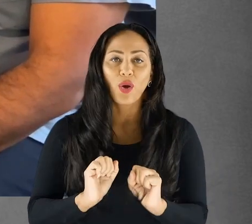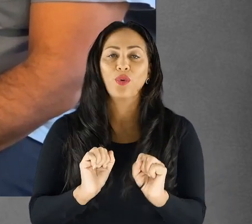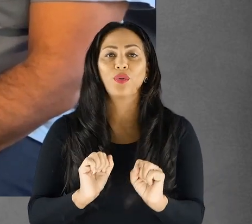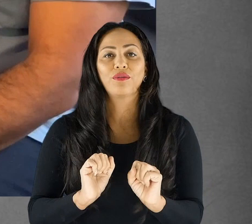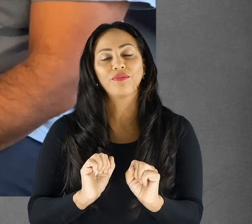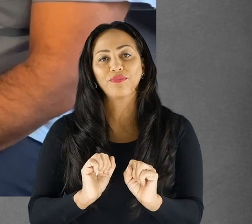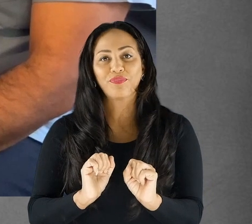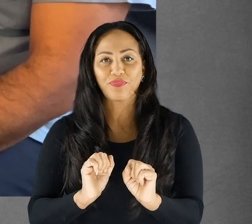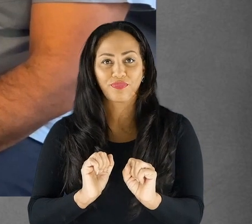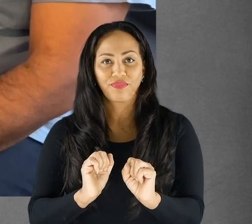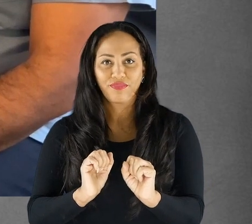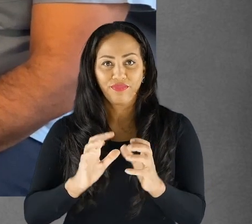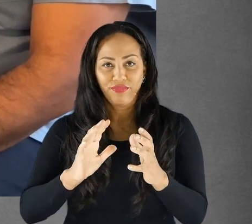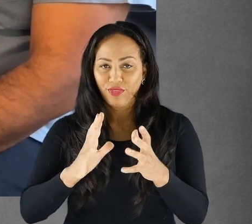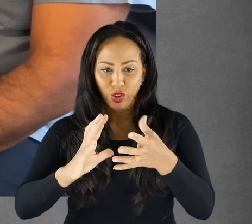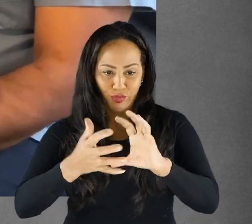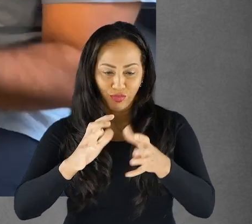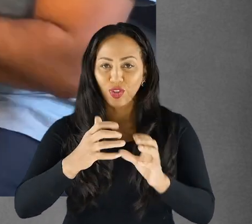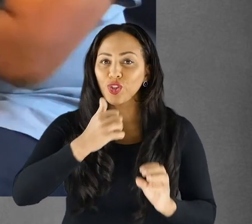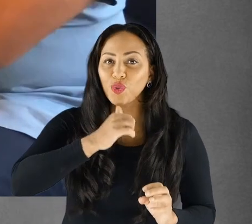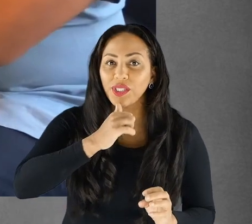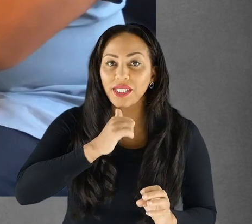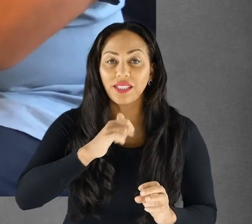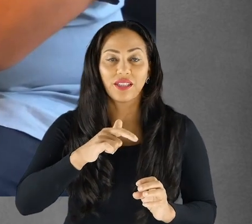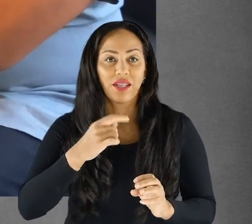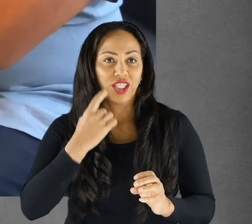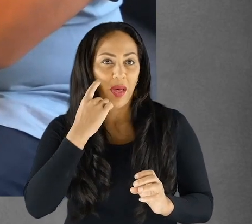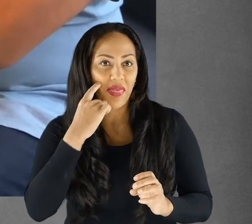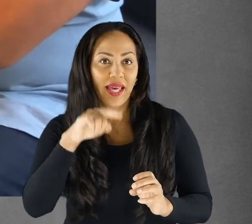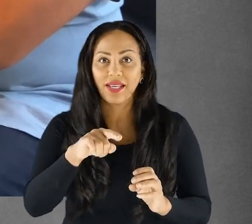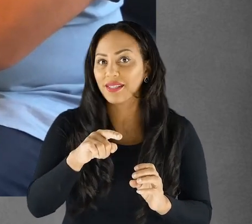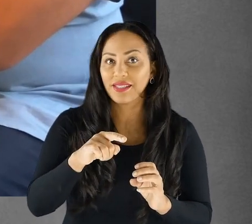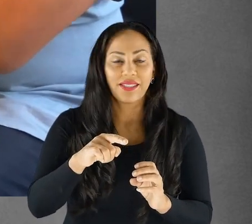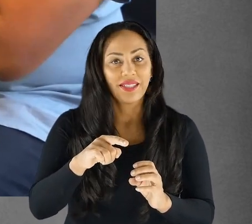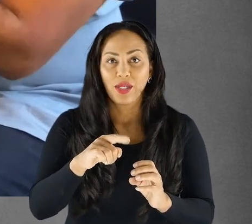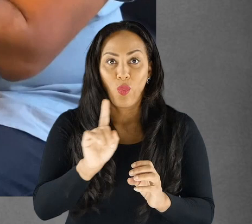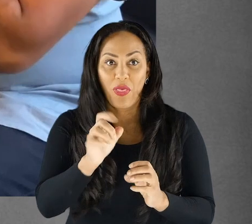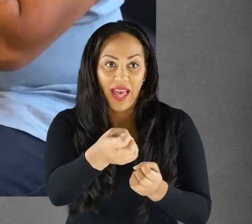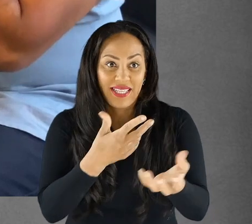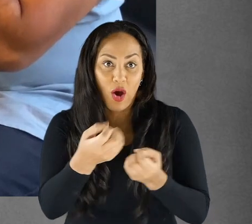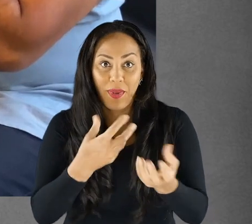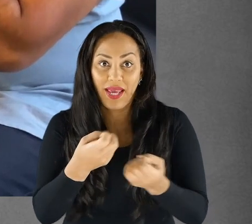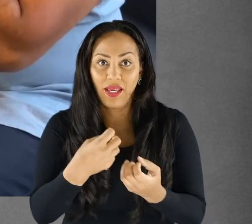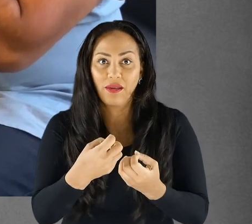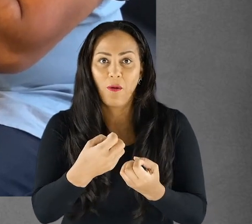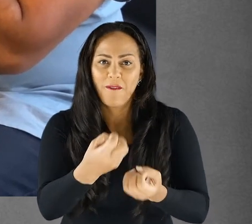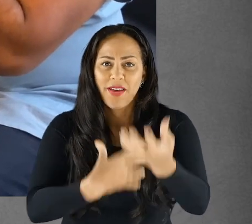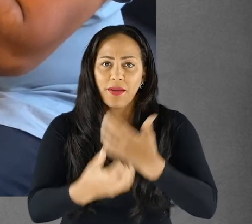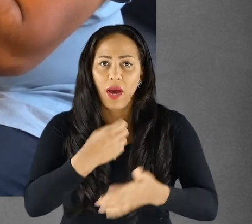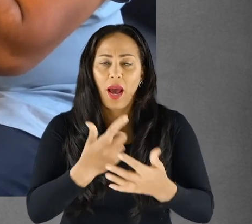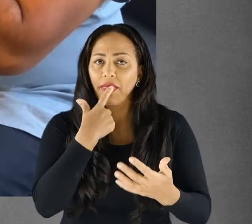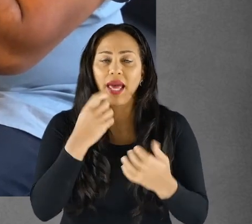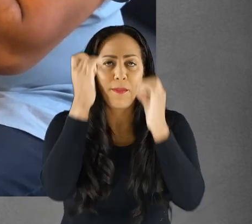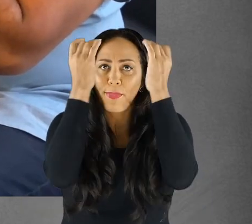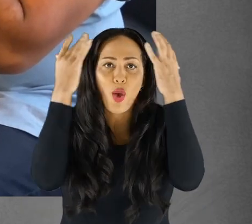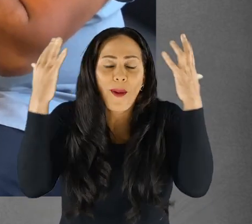always find that's really helpful. And then what they bring back can blow my mind. And we're always trying